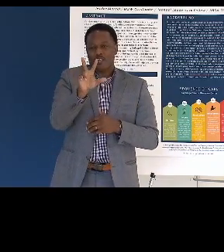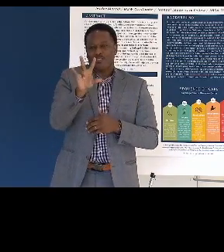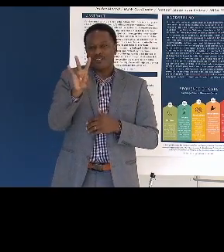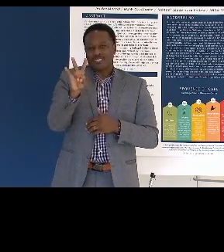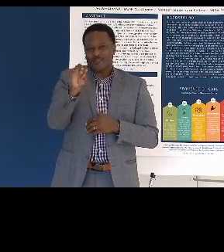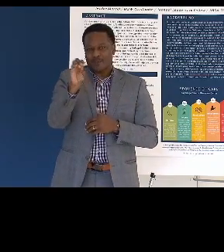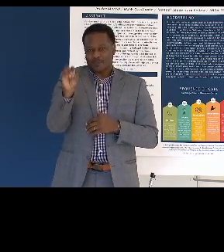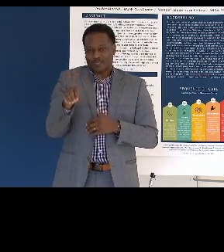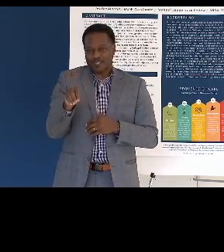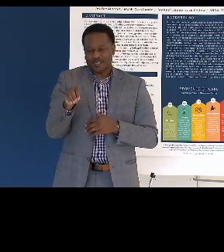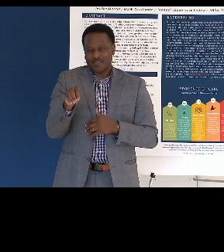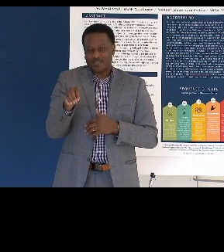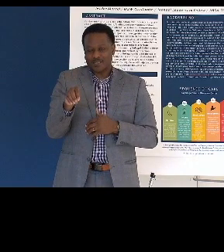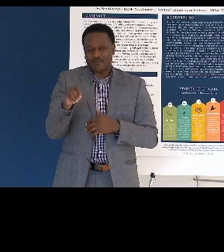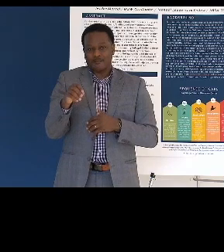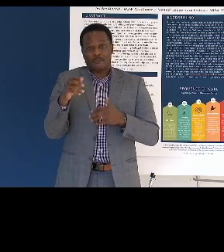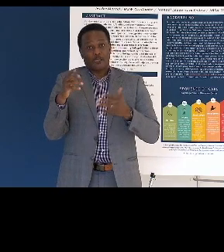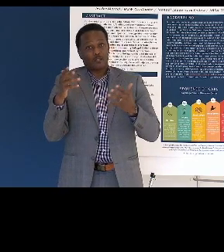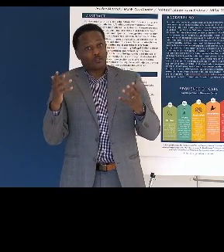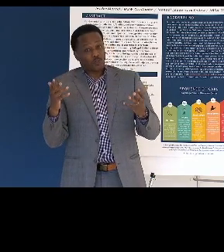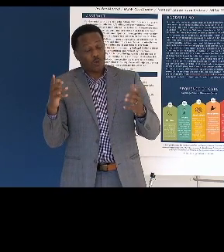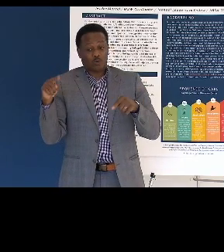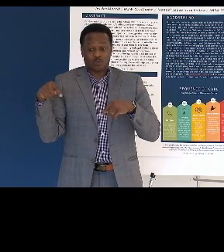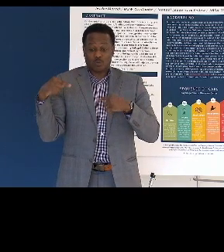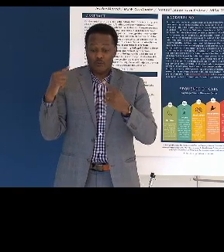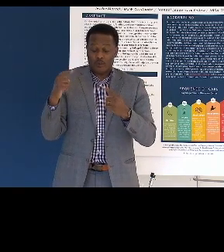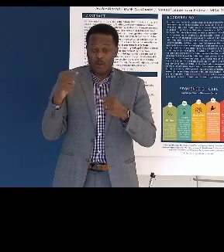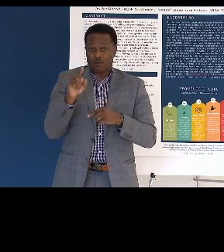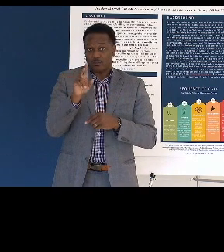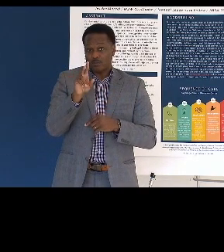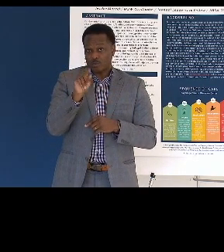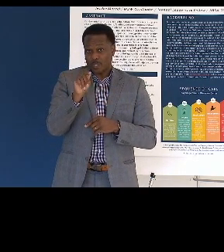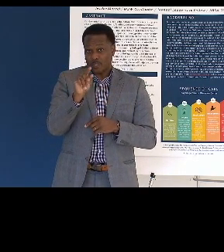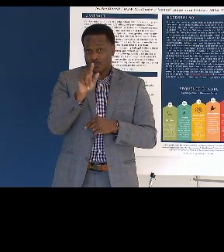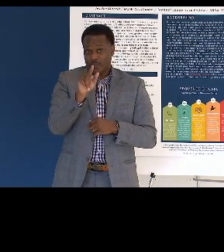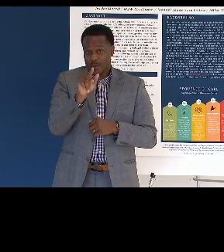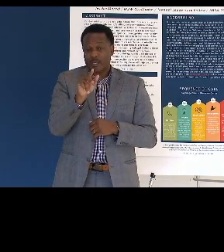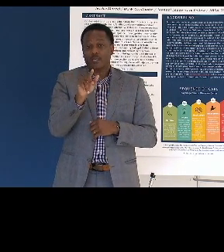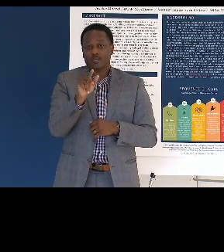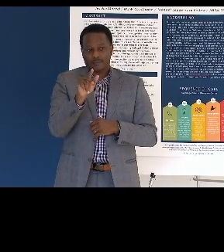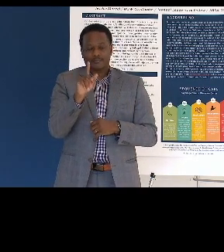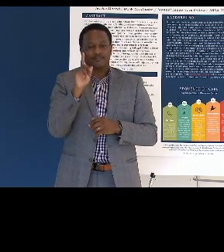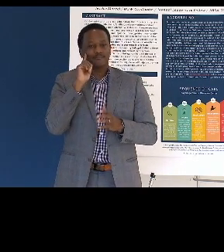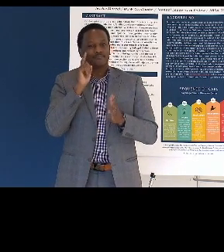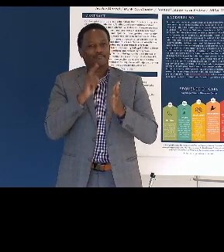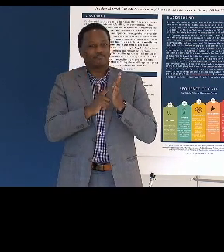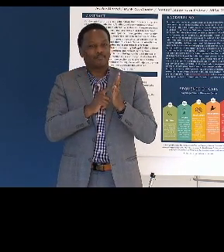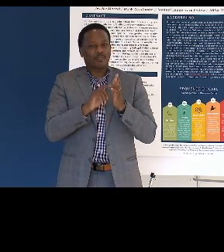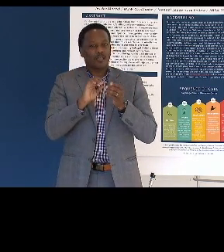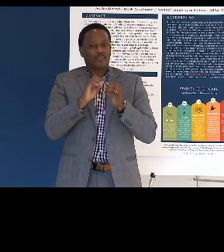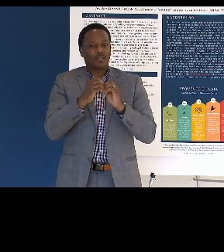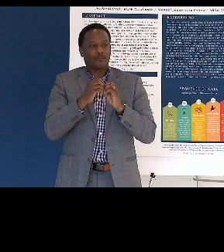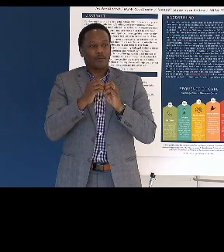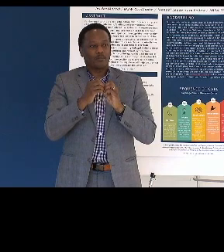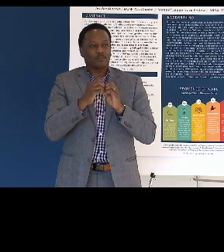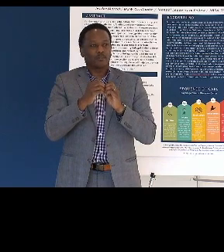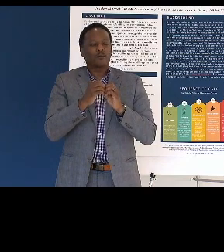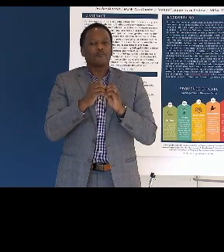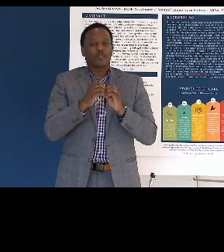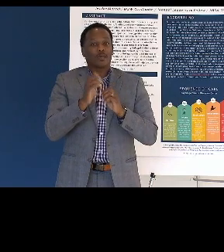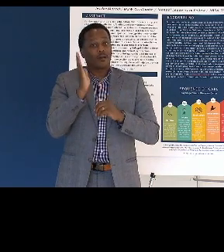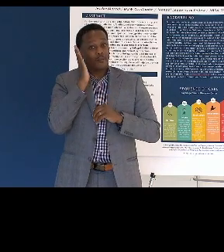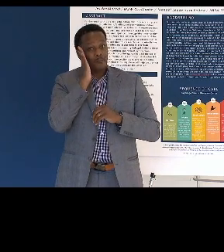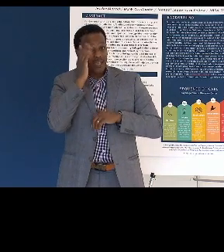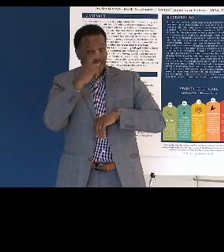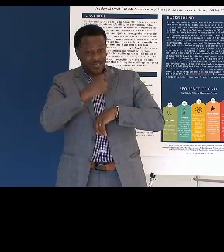37%. And so far, through 2023, we see that the numbers of bed days in a